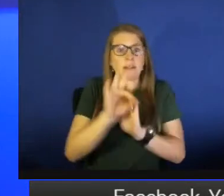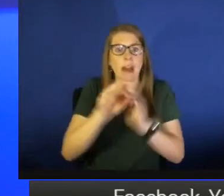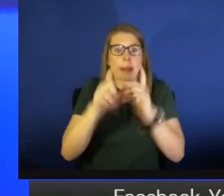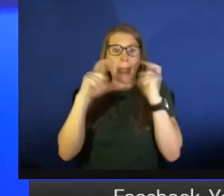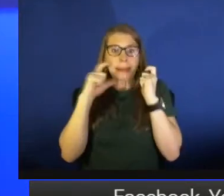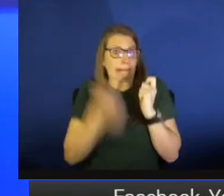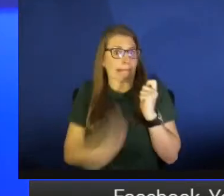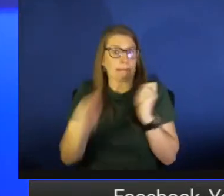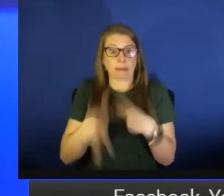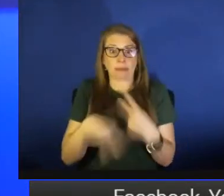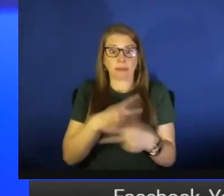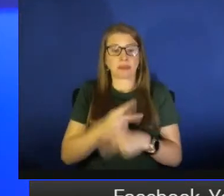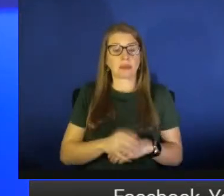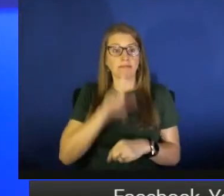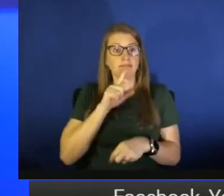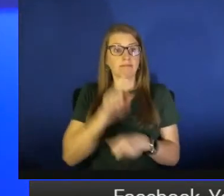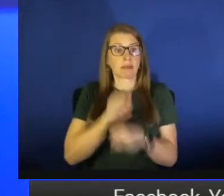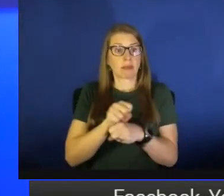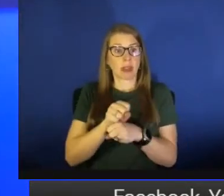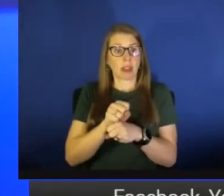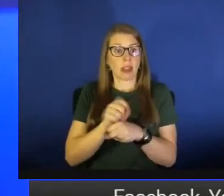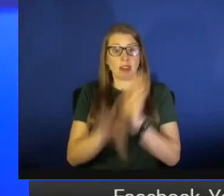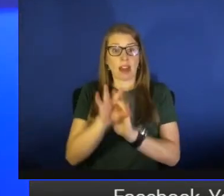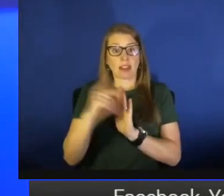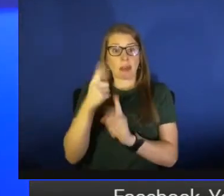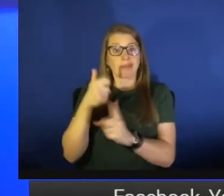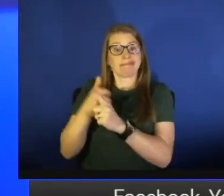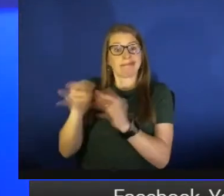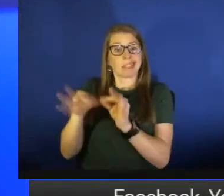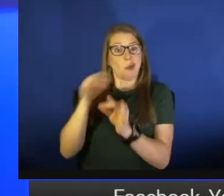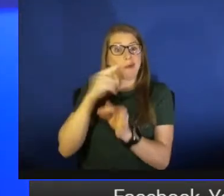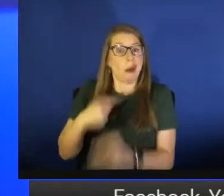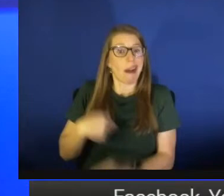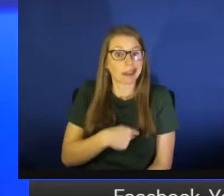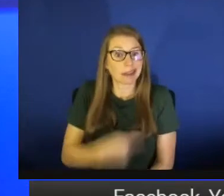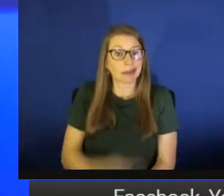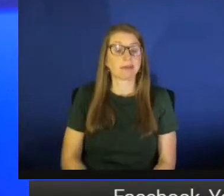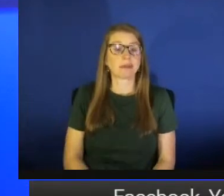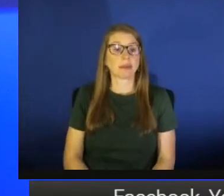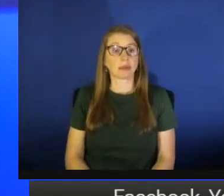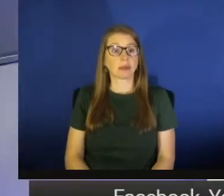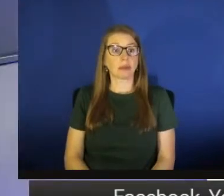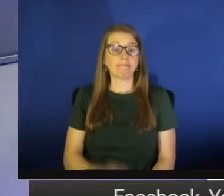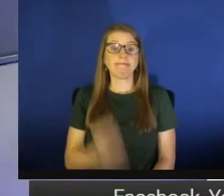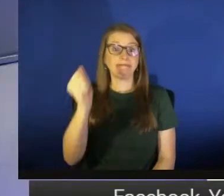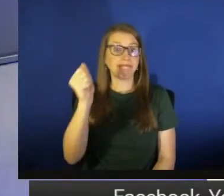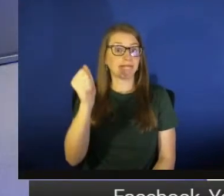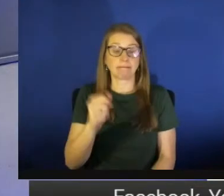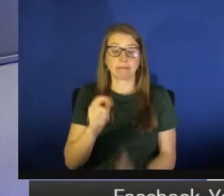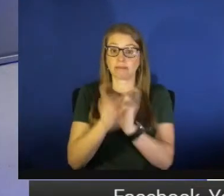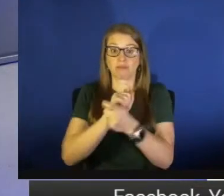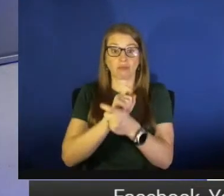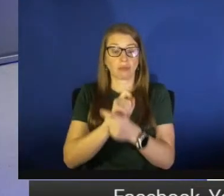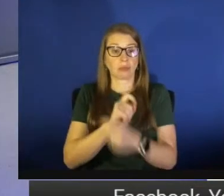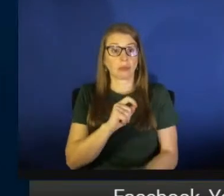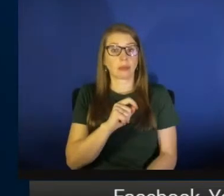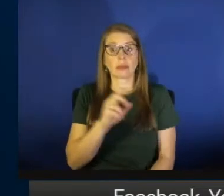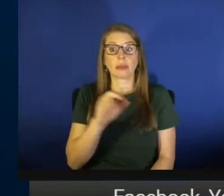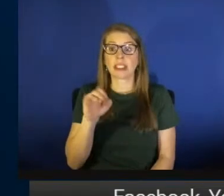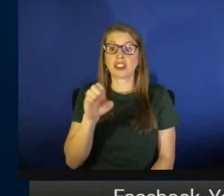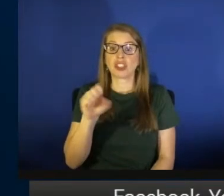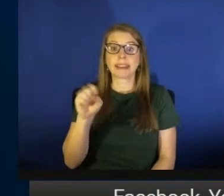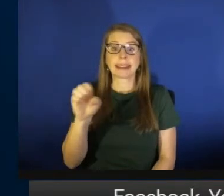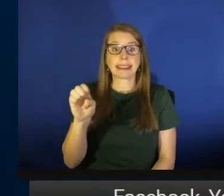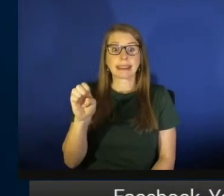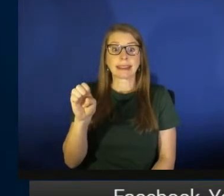literally we actually found someone who sewed them for us. It happened like that. It was a quick pivot. Jesse, what about you all there in